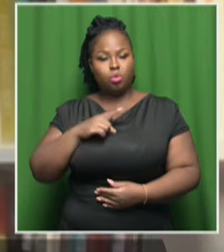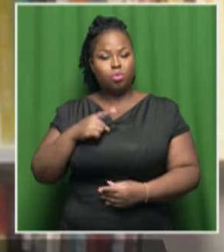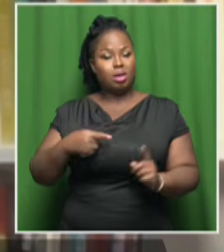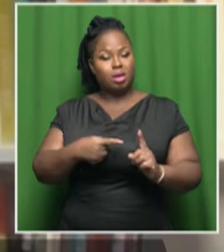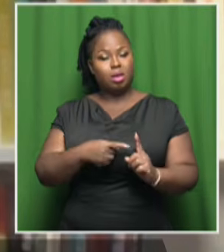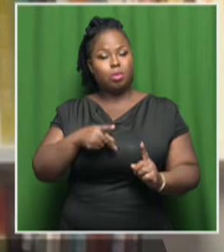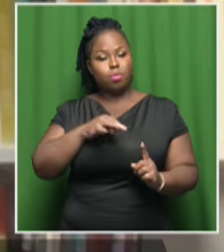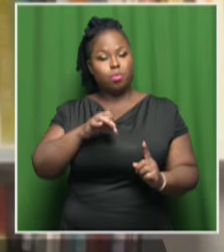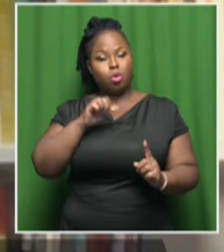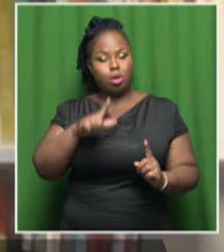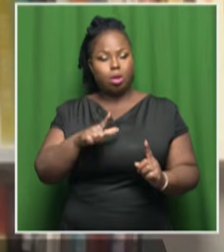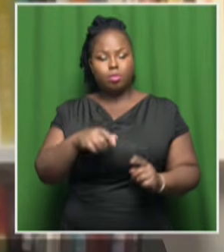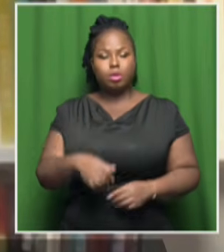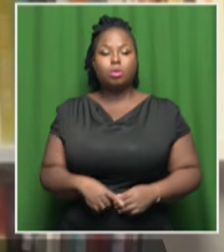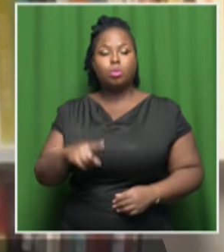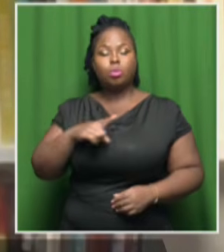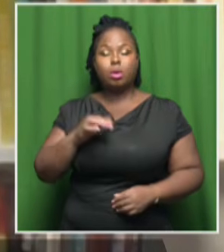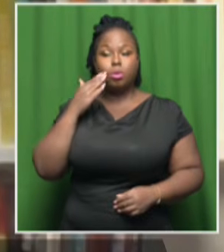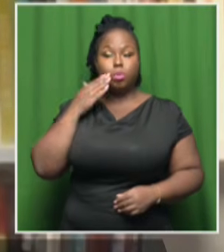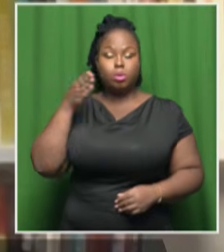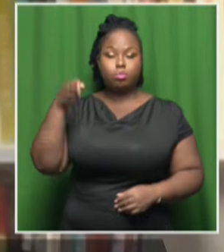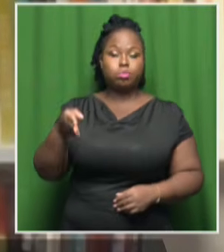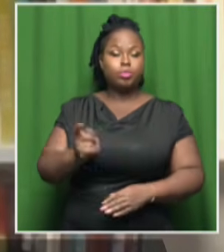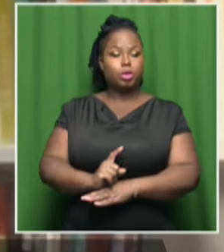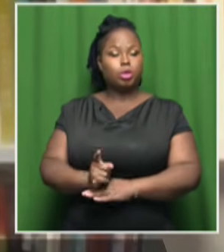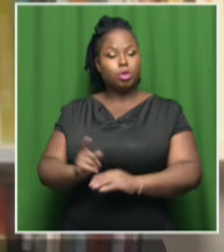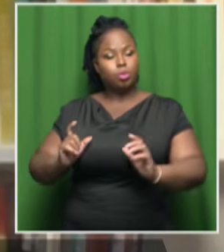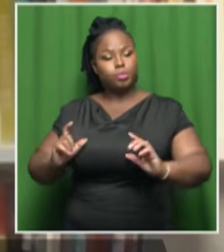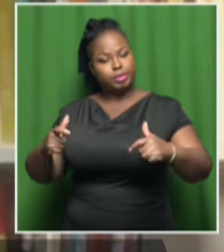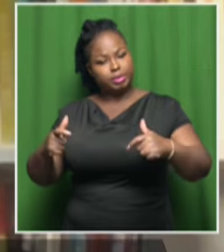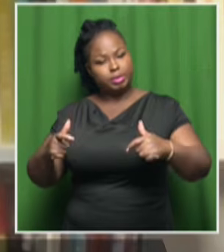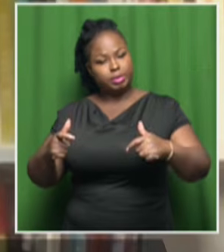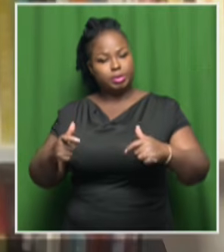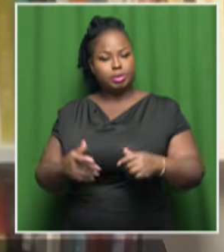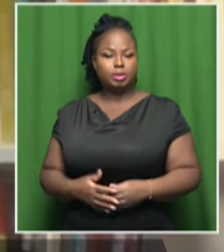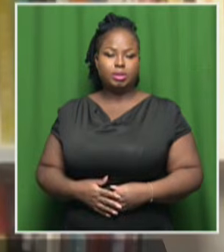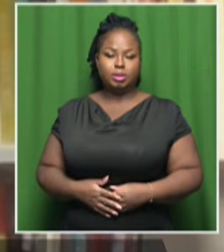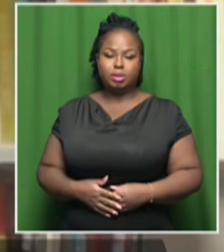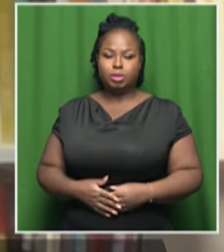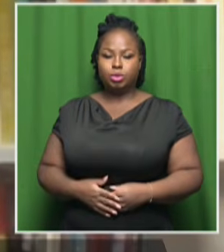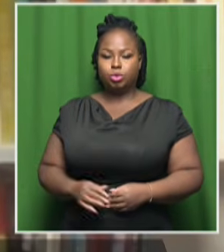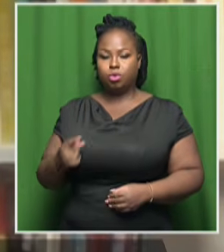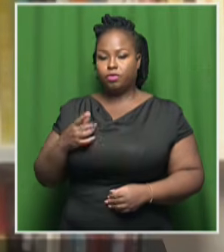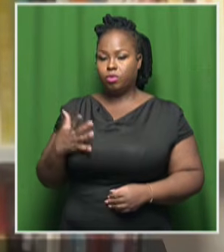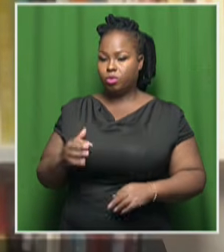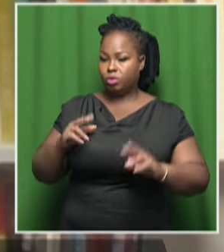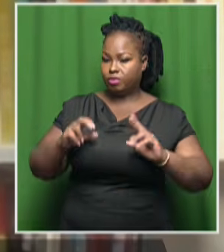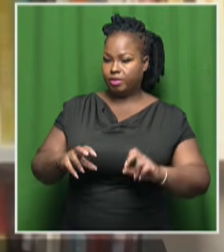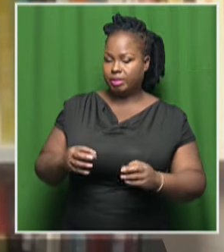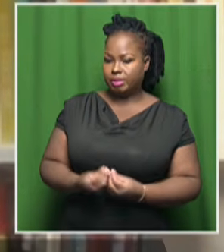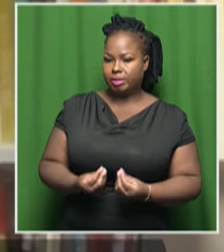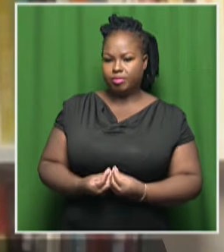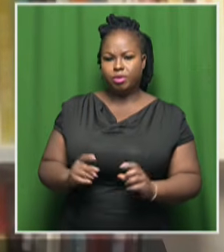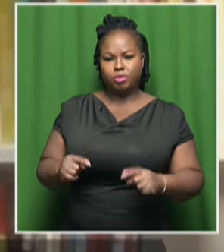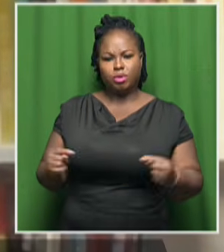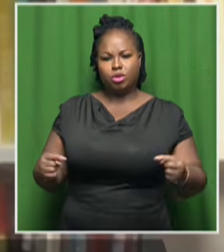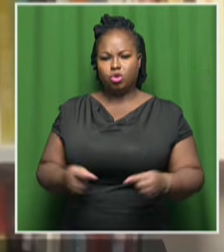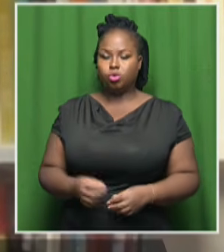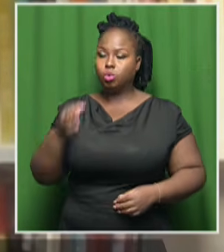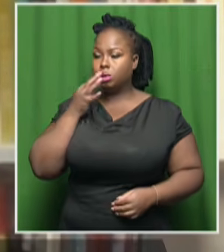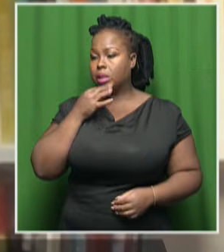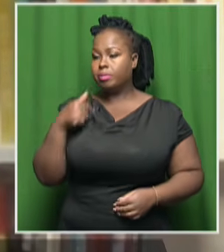O'Sullivan. First of all, when you appear before an ad hoc committee or any committee that has been established to investigate something, you cannot lay the conditions to say,